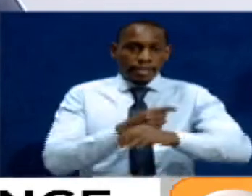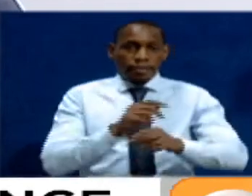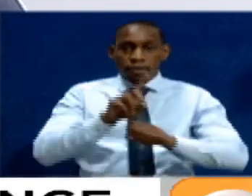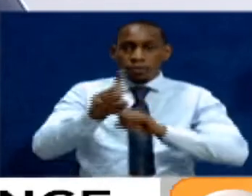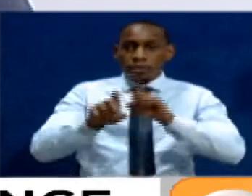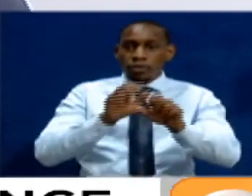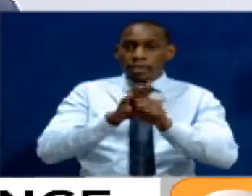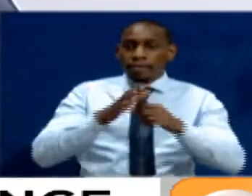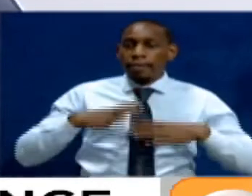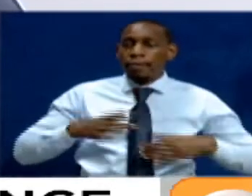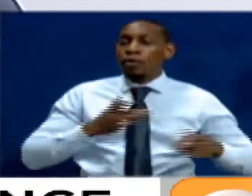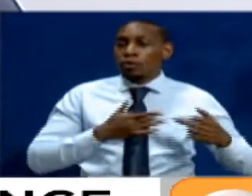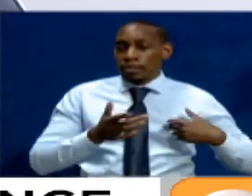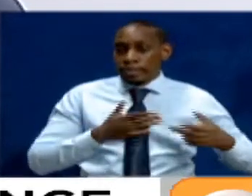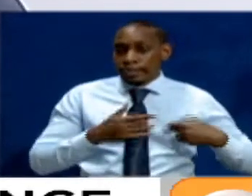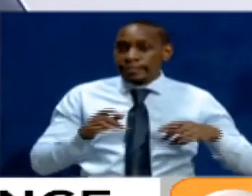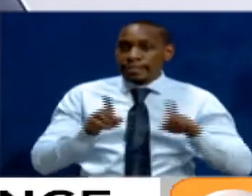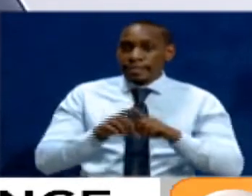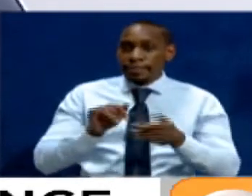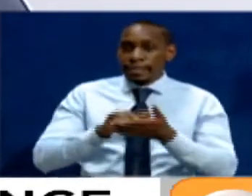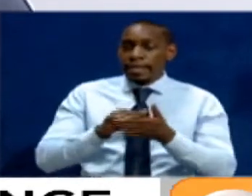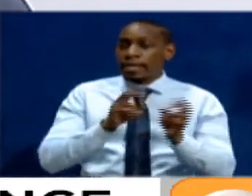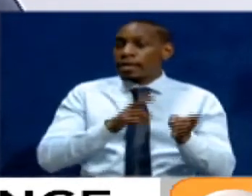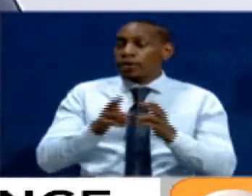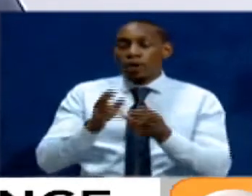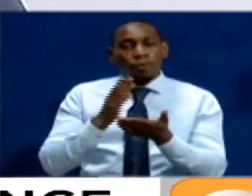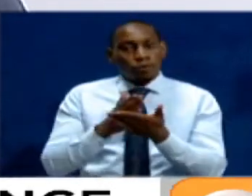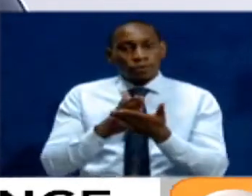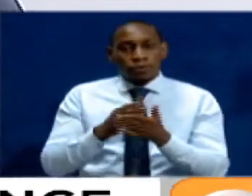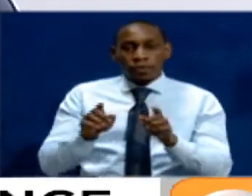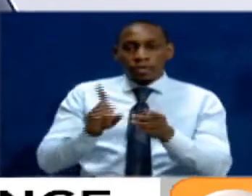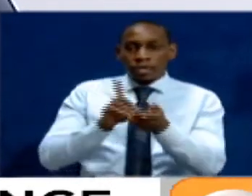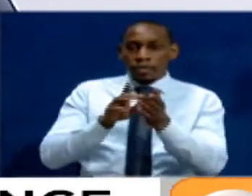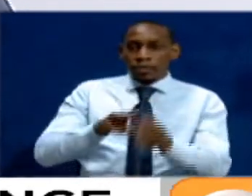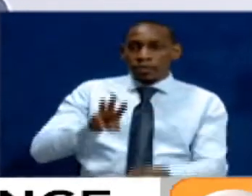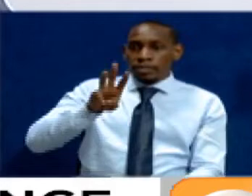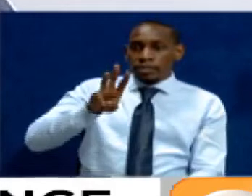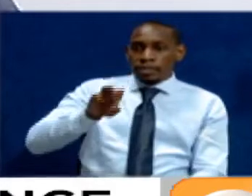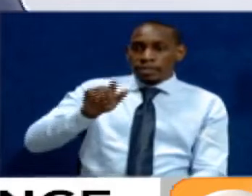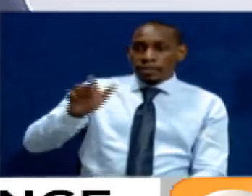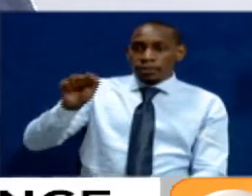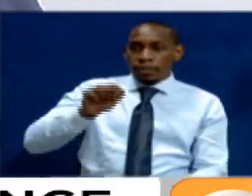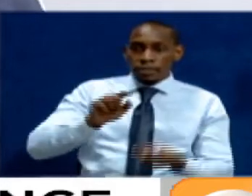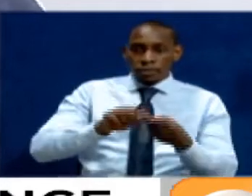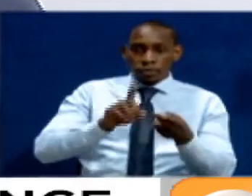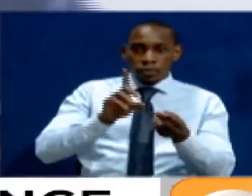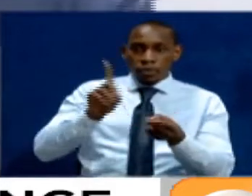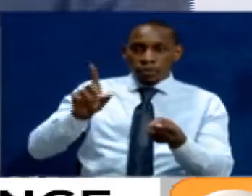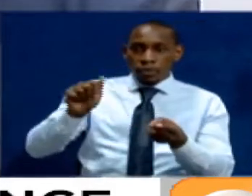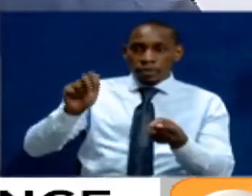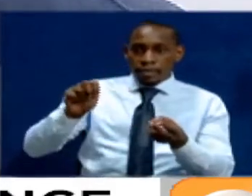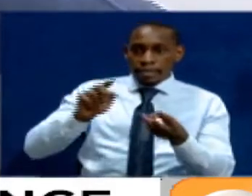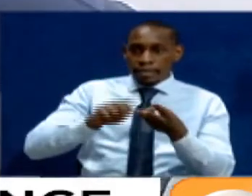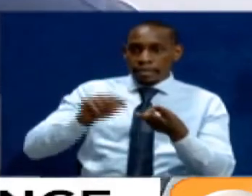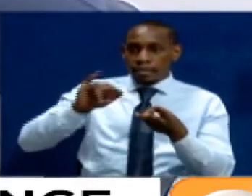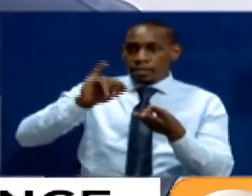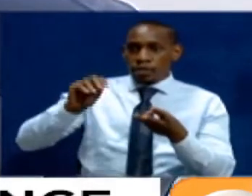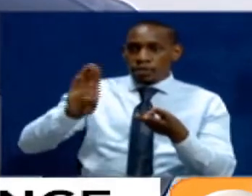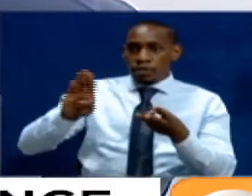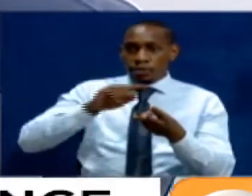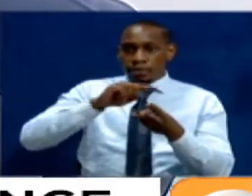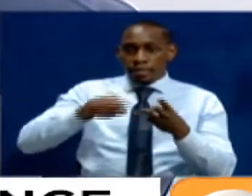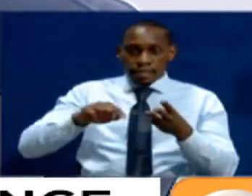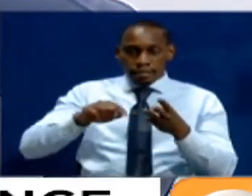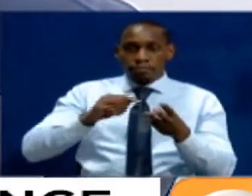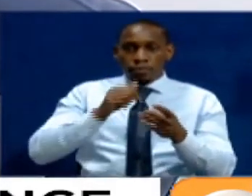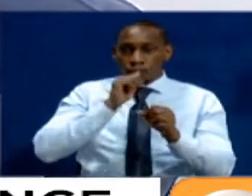questions. There are a lot of questions, people, and concerns as well. It's only normal. And Dr. Willis Akhwala and Dr. Dan Gikonya and Dr. Joe Bogira, they're all here